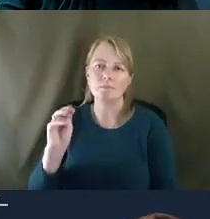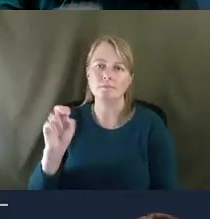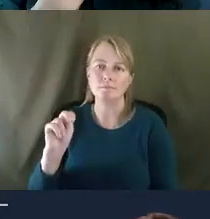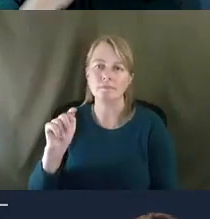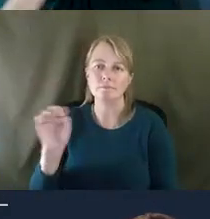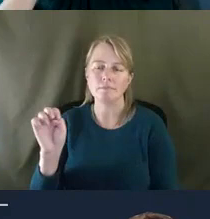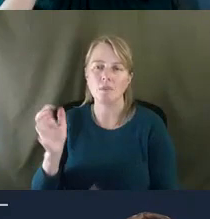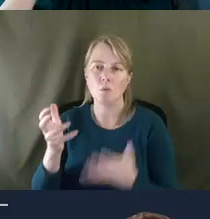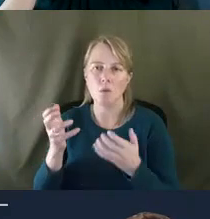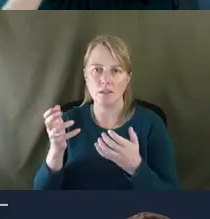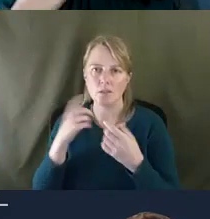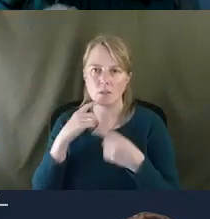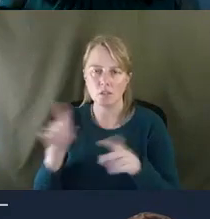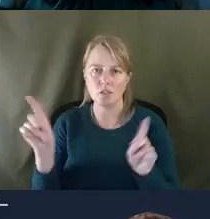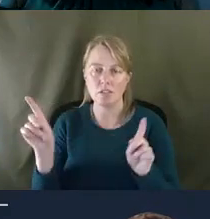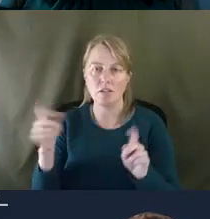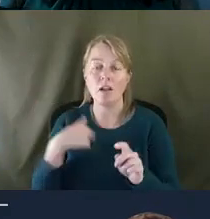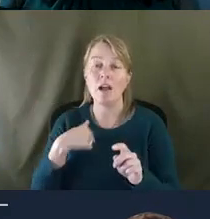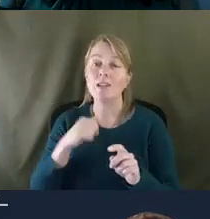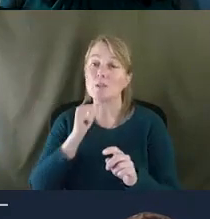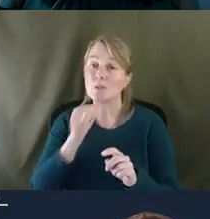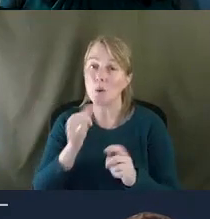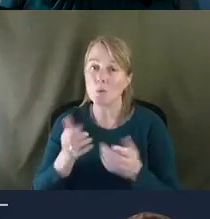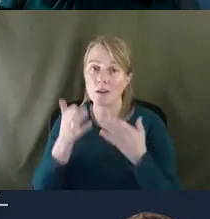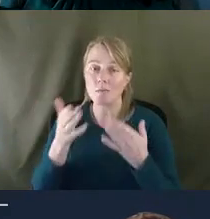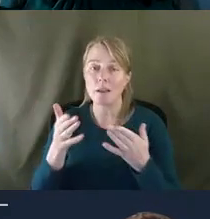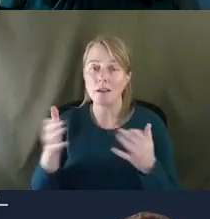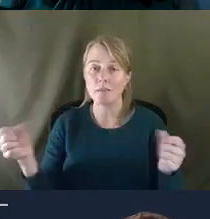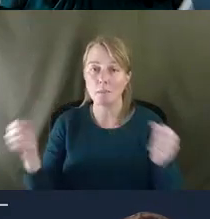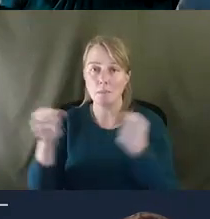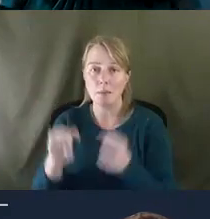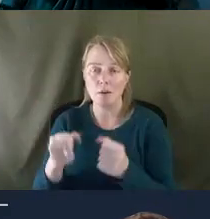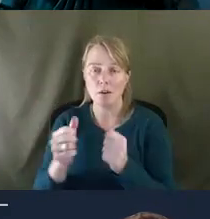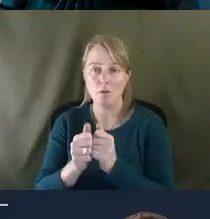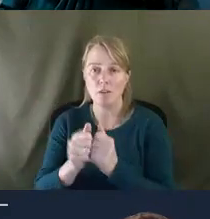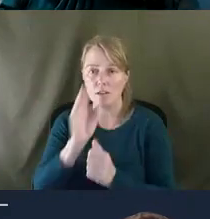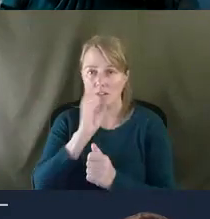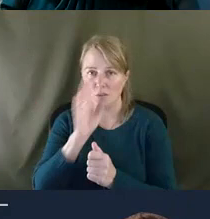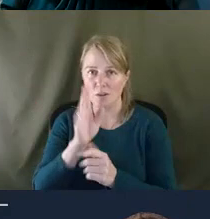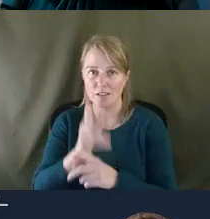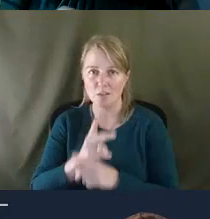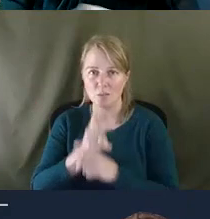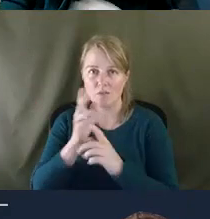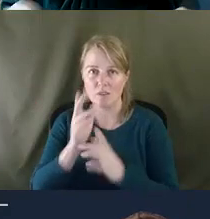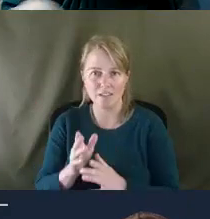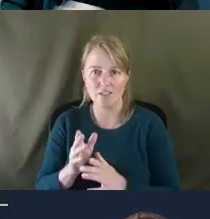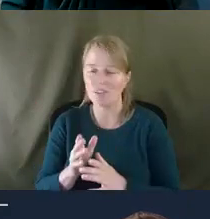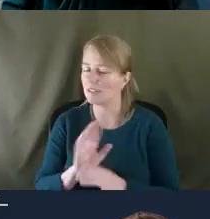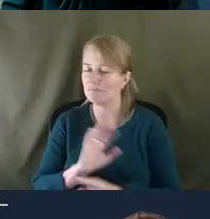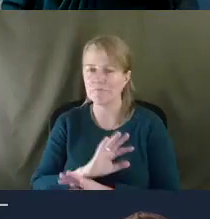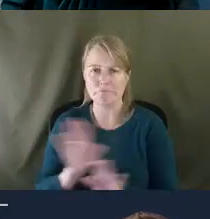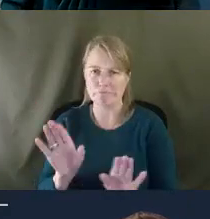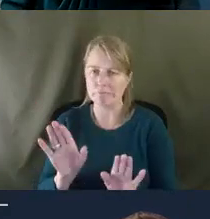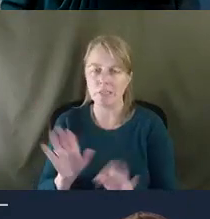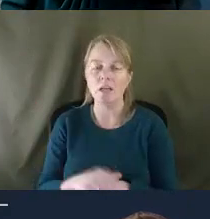achieve. I don't recommend ever pairing a mentee with their direct supervisor as a mentor. You want to get away from